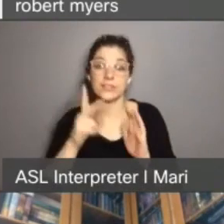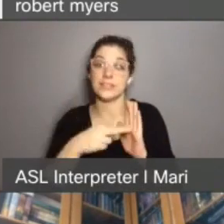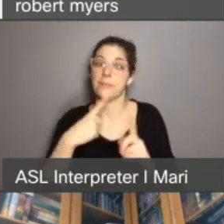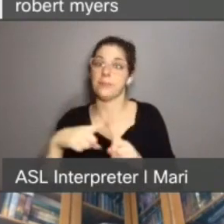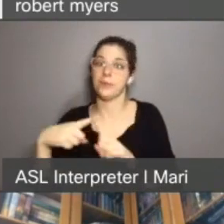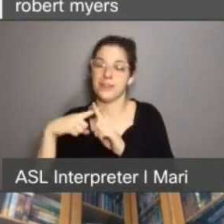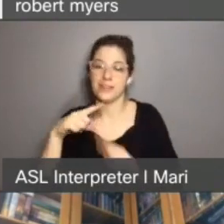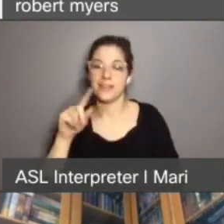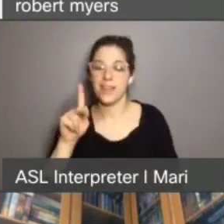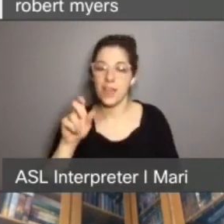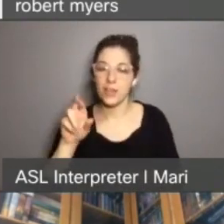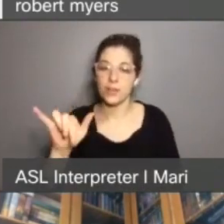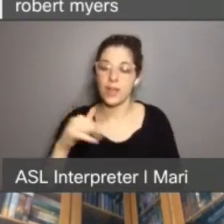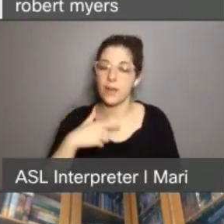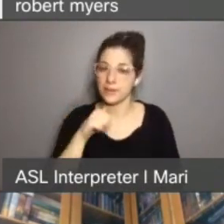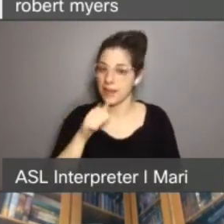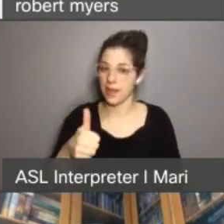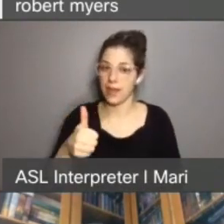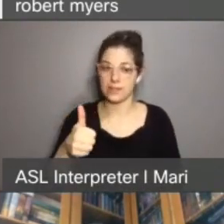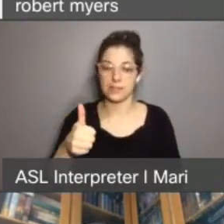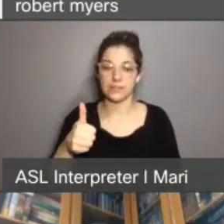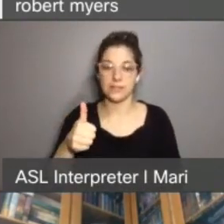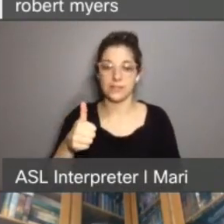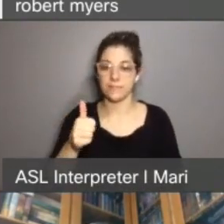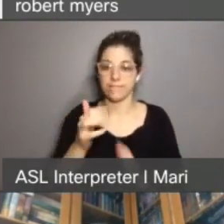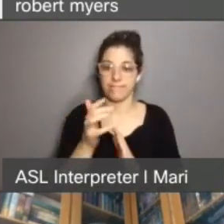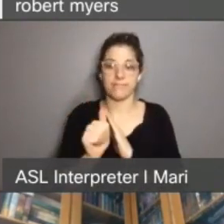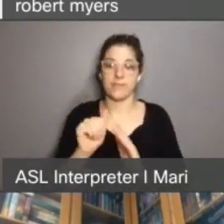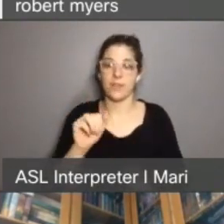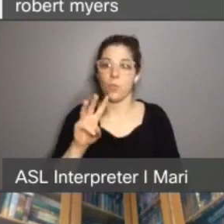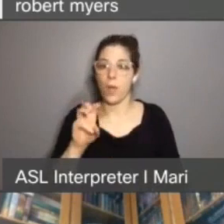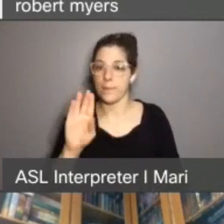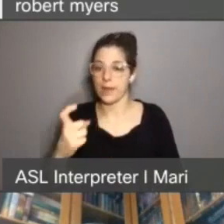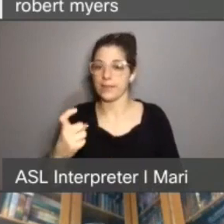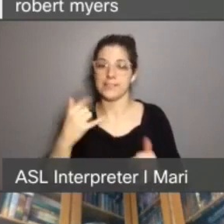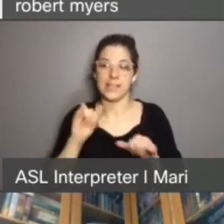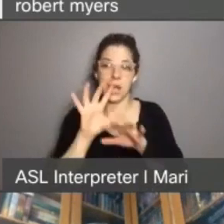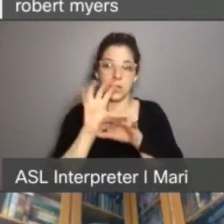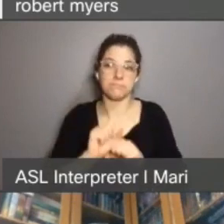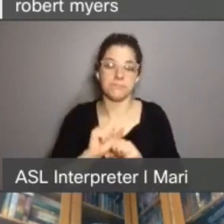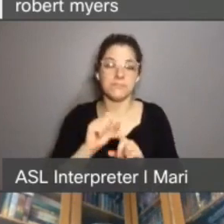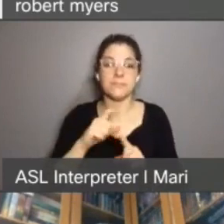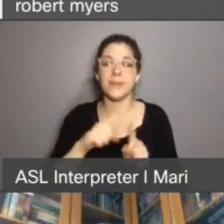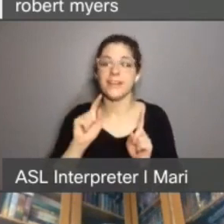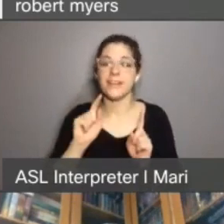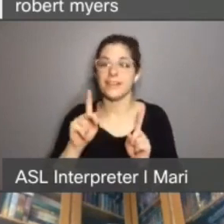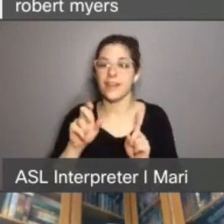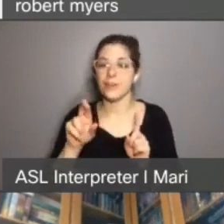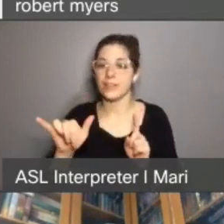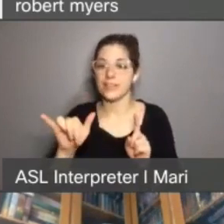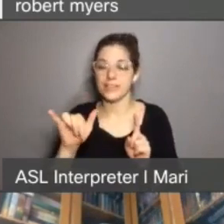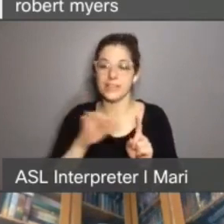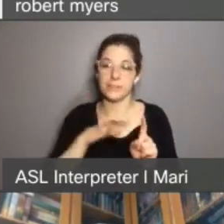Carrie Neifeld. I am not as adept at WebEx as you are, apparently, so I'm still getting used to it. But Carrie Neifeld, acting commissioner